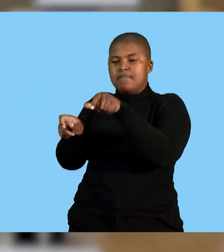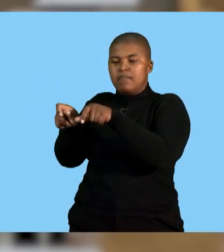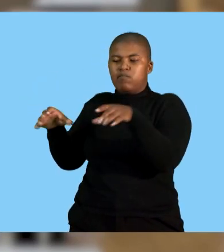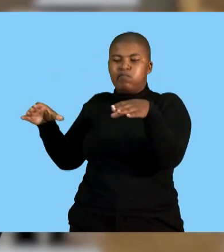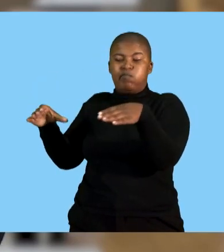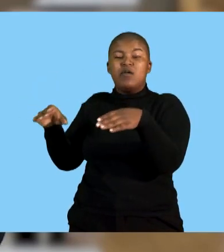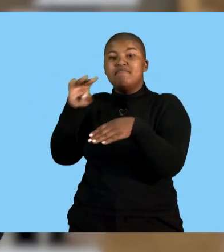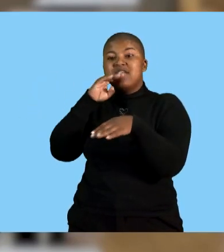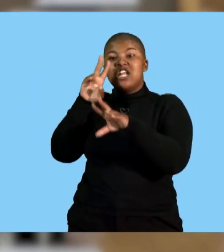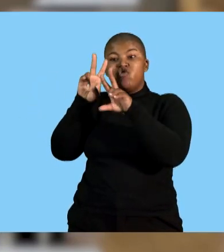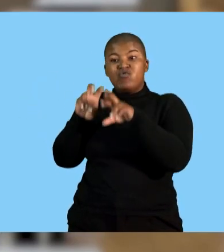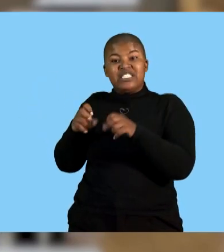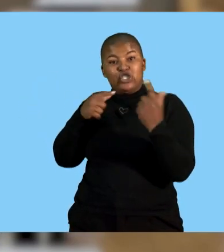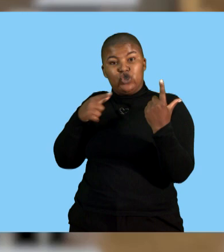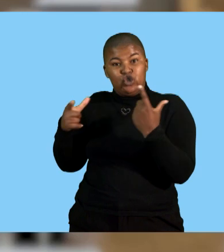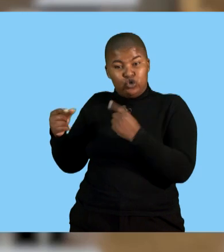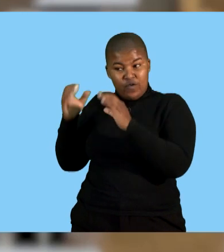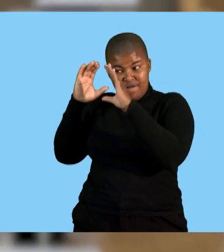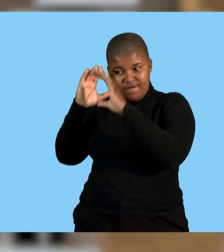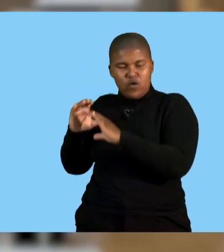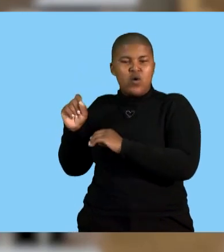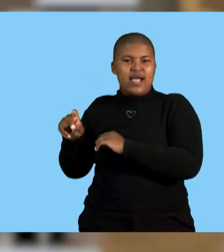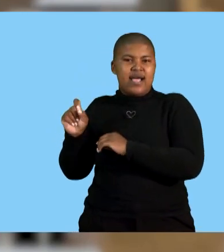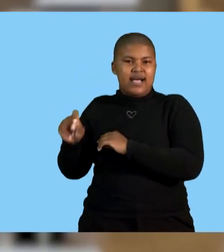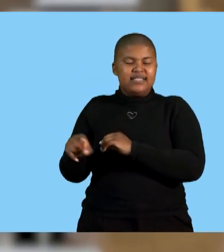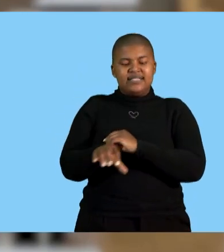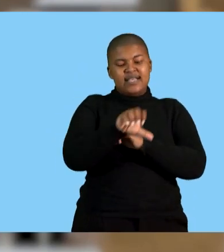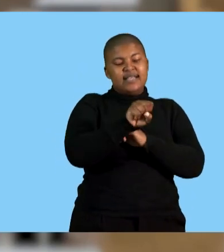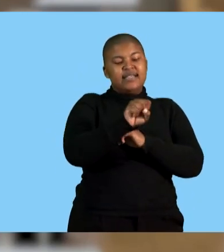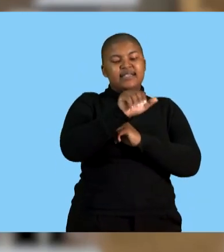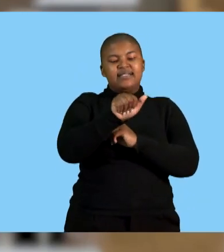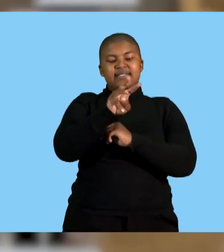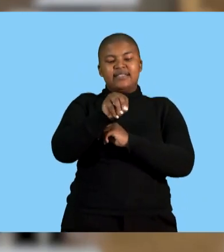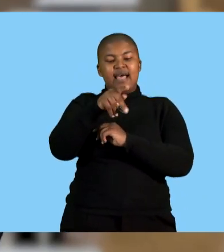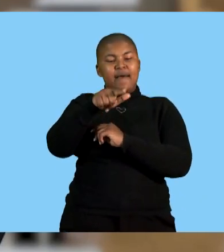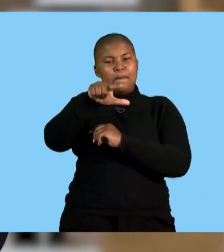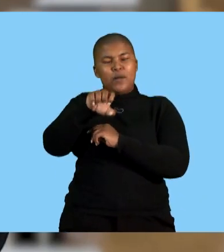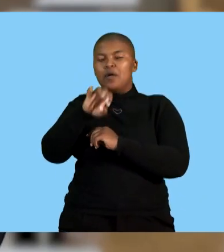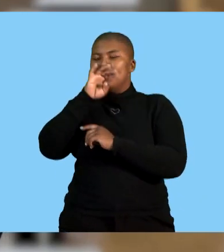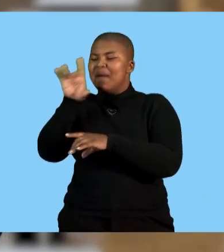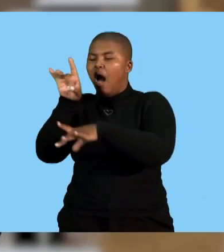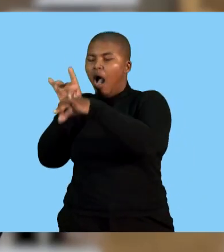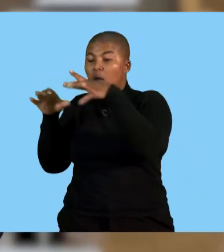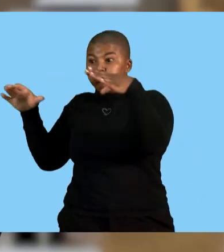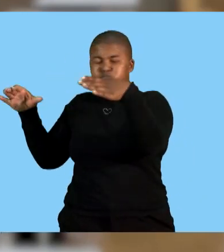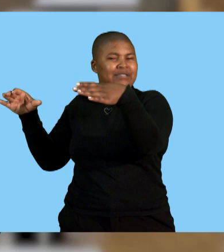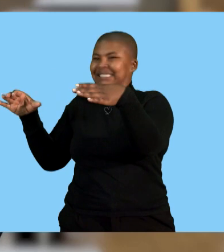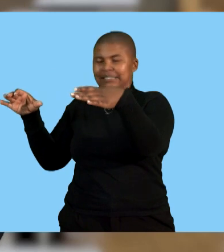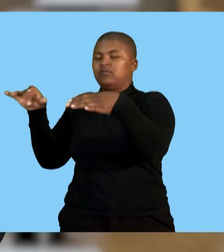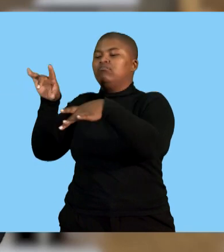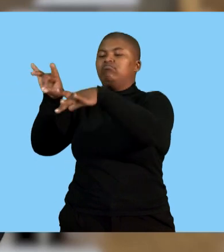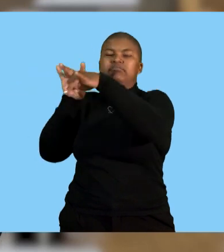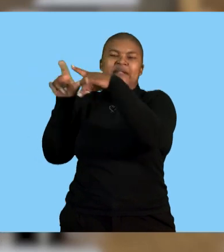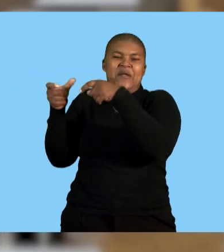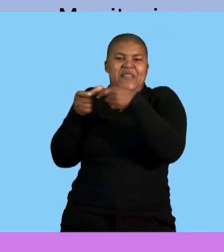research will be done on, and the sample is a small portion taken from the large group of which is the